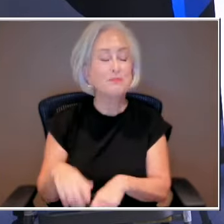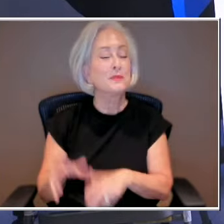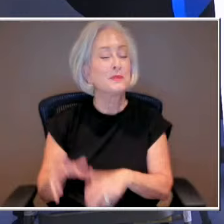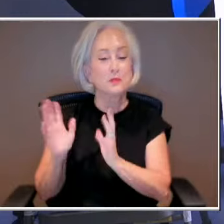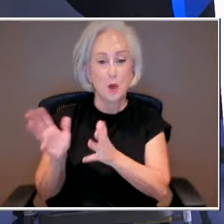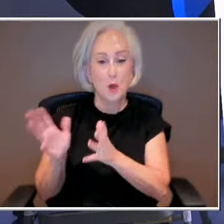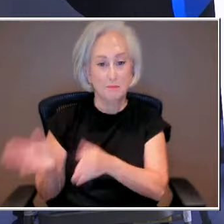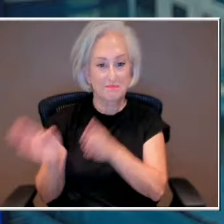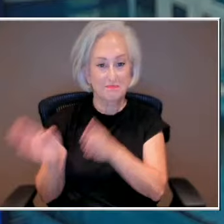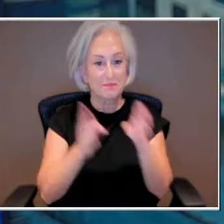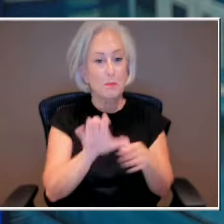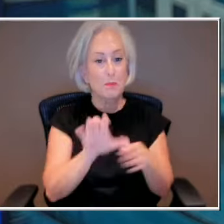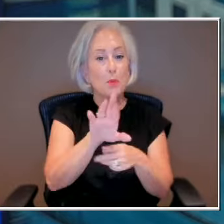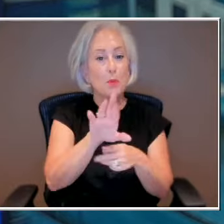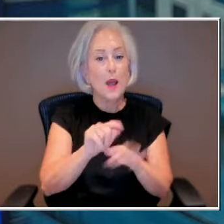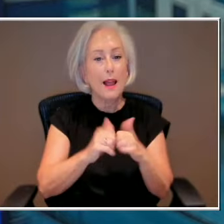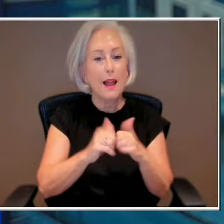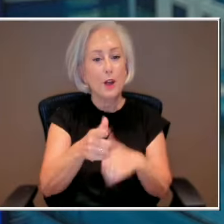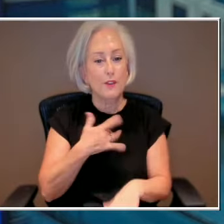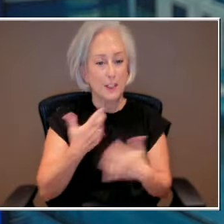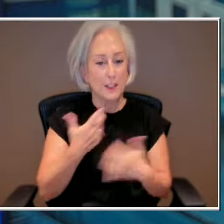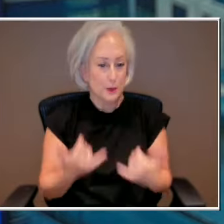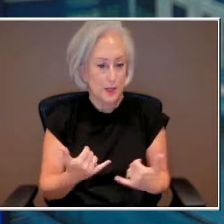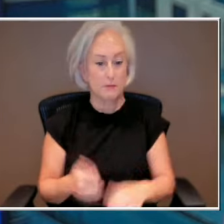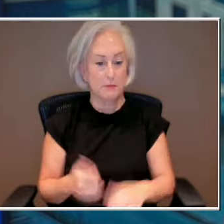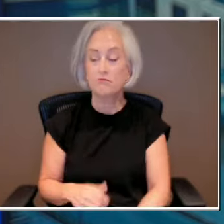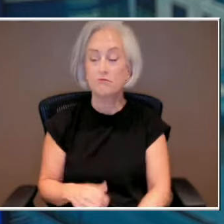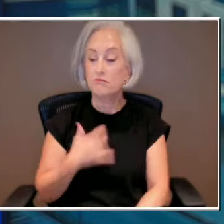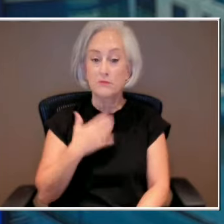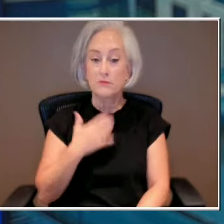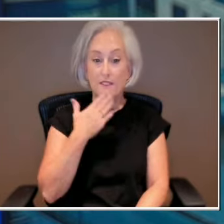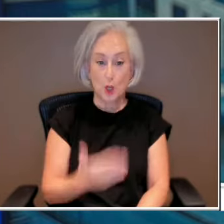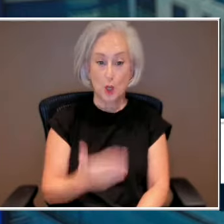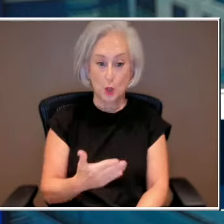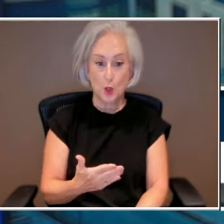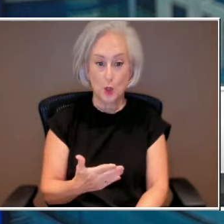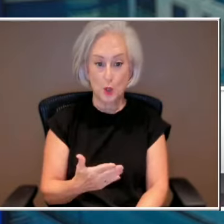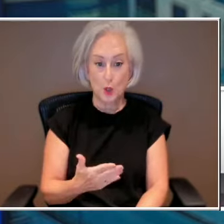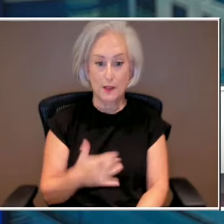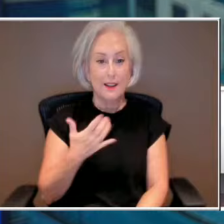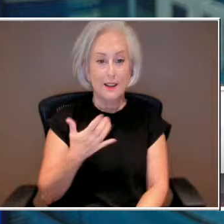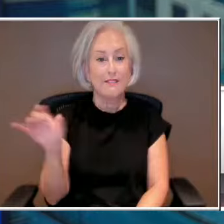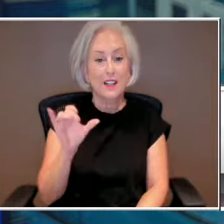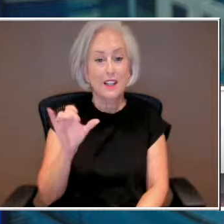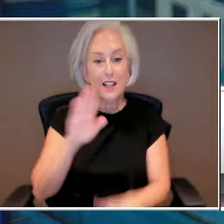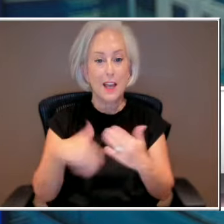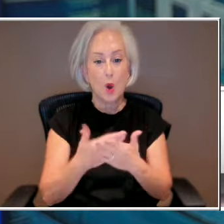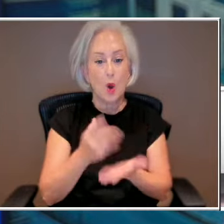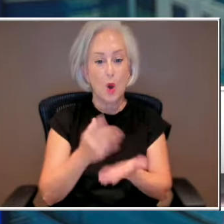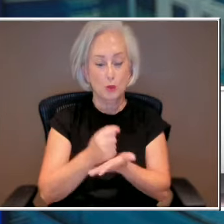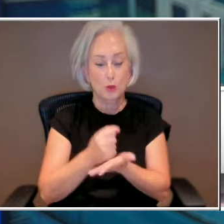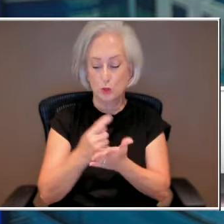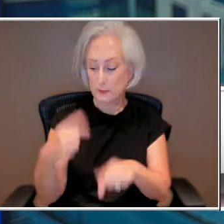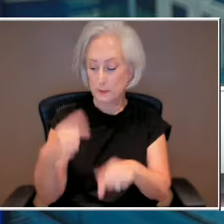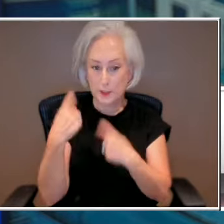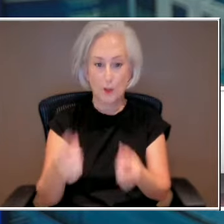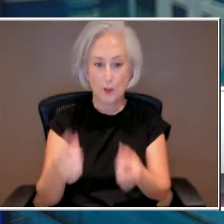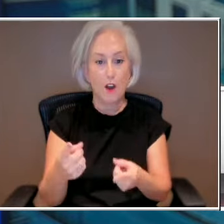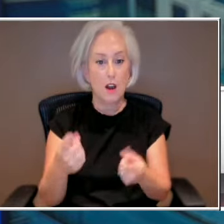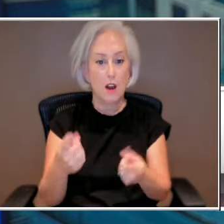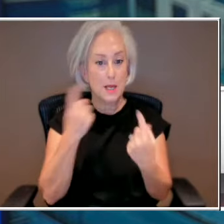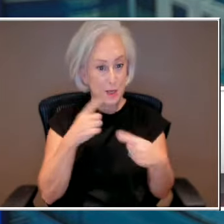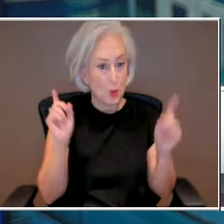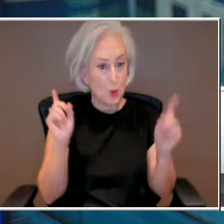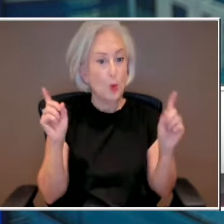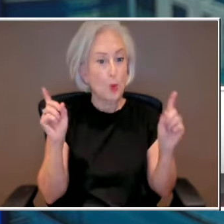I'm feeling good. I feel that like all the treatments that I've been getting so far are working. And I can't thank